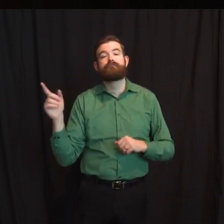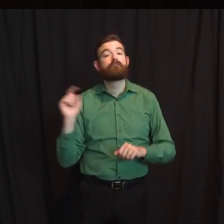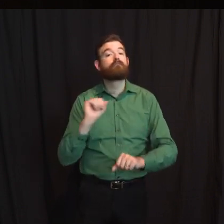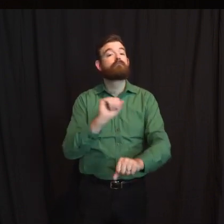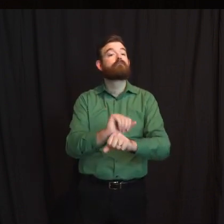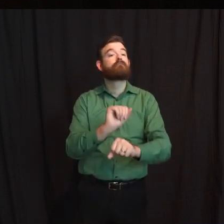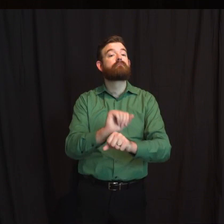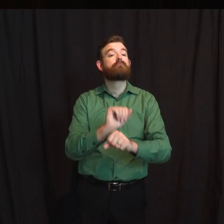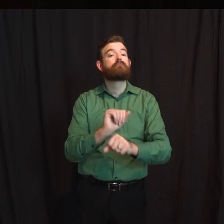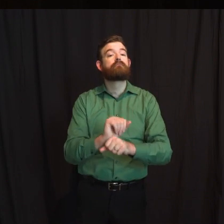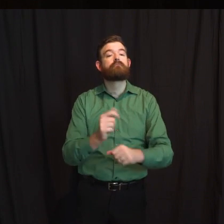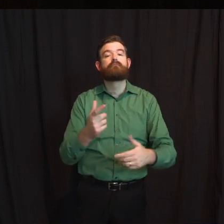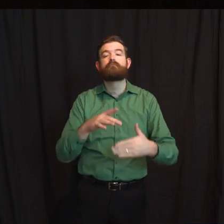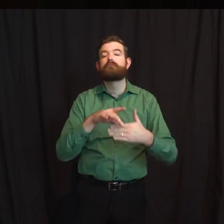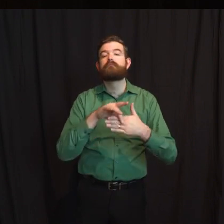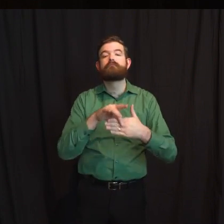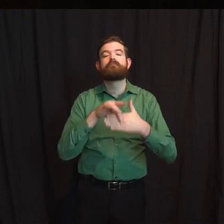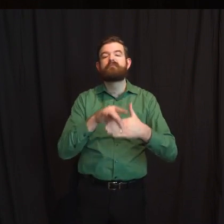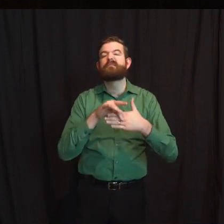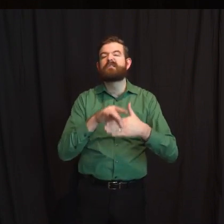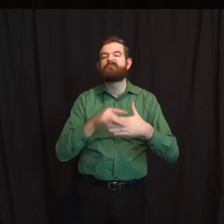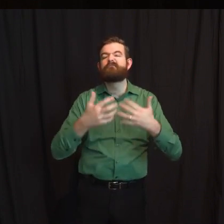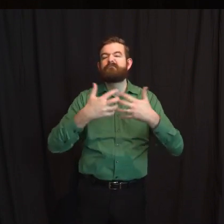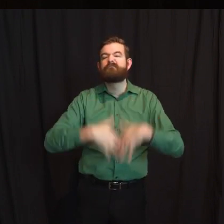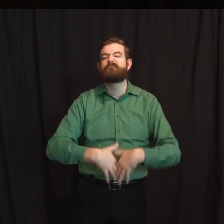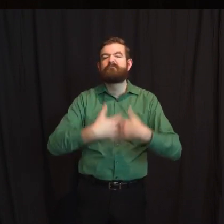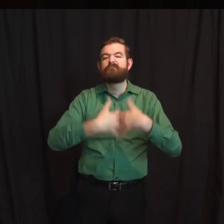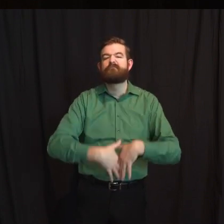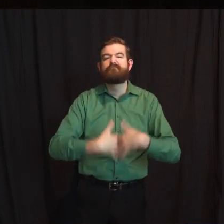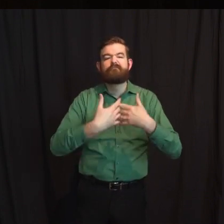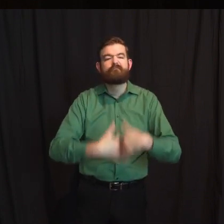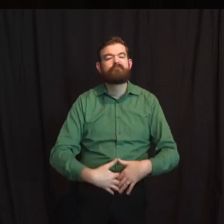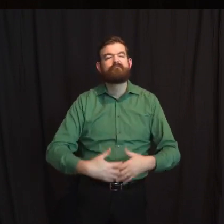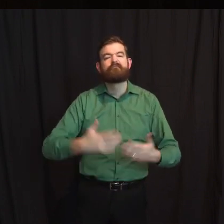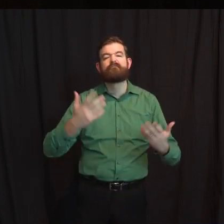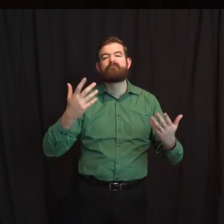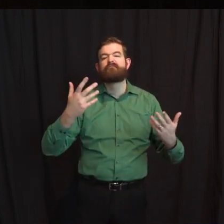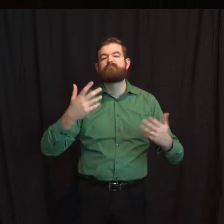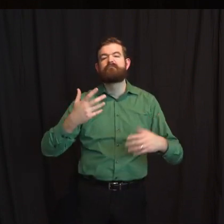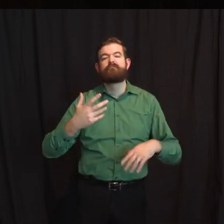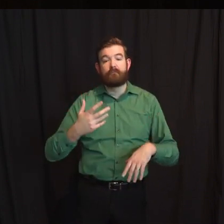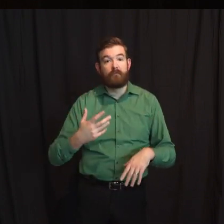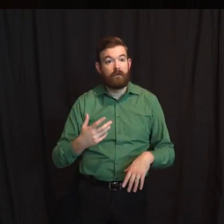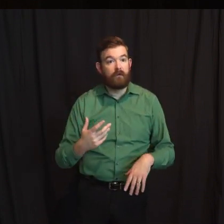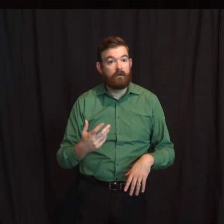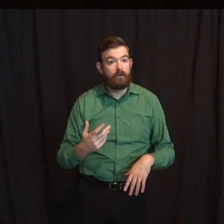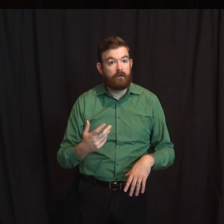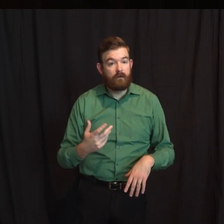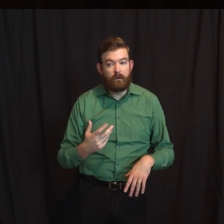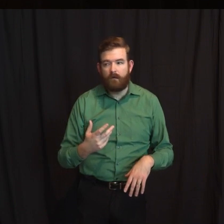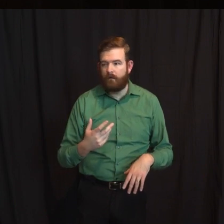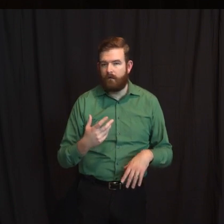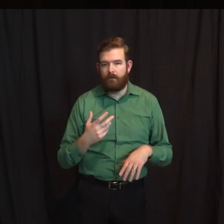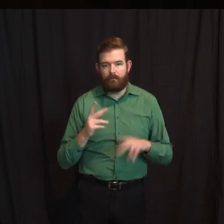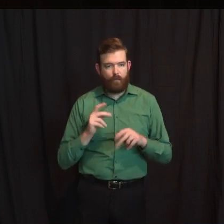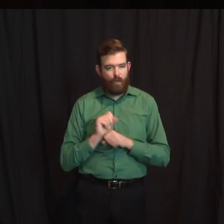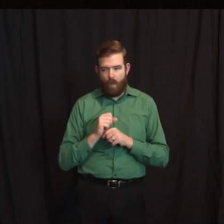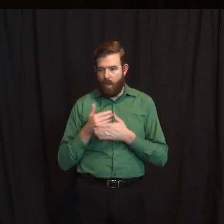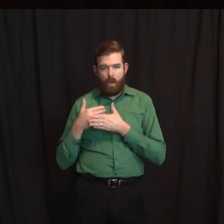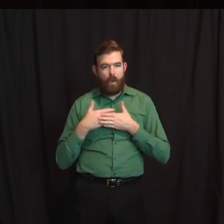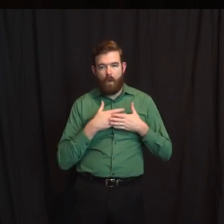processing plants. So again, every single day we're learning much more about COVID-19, whether